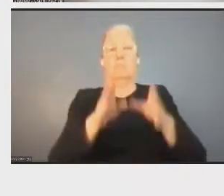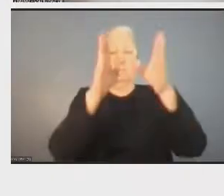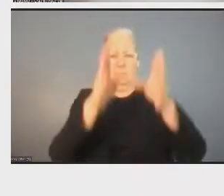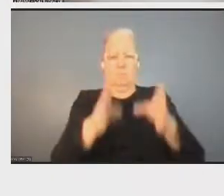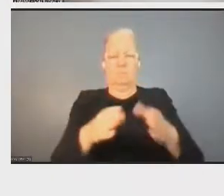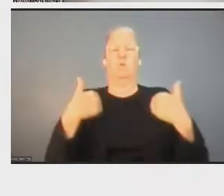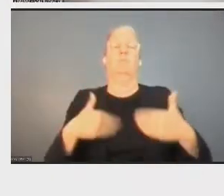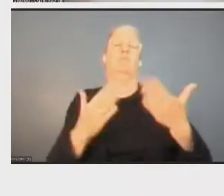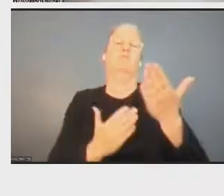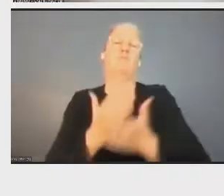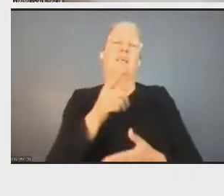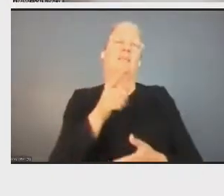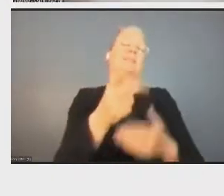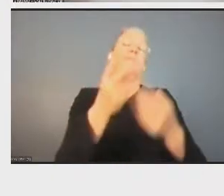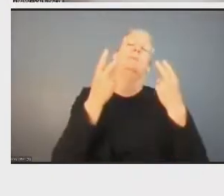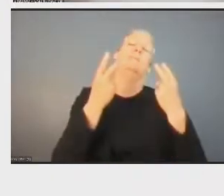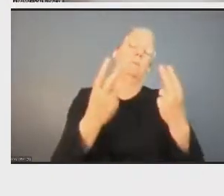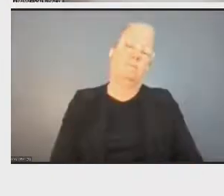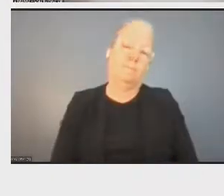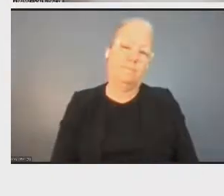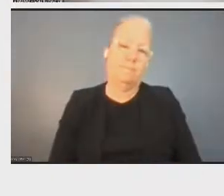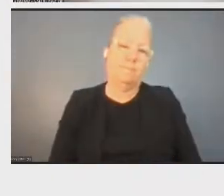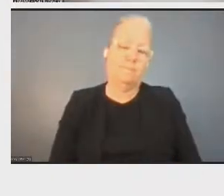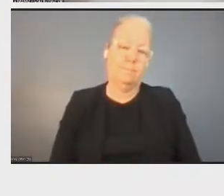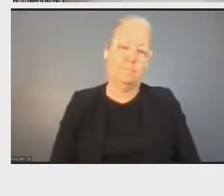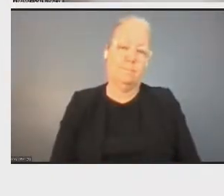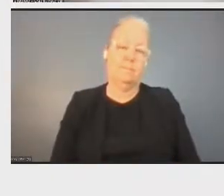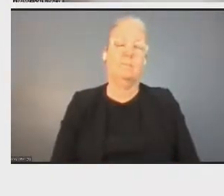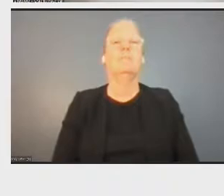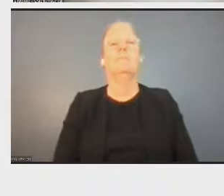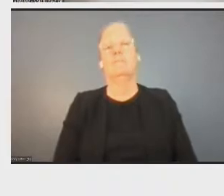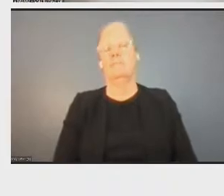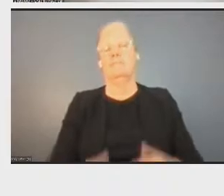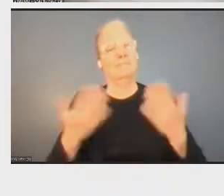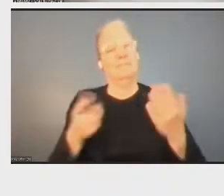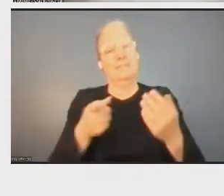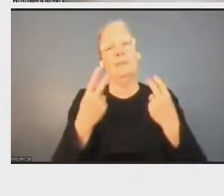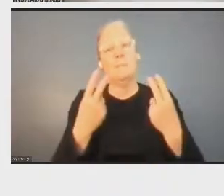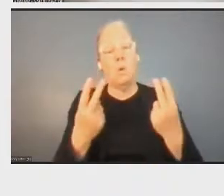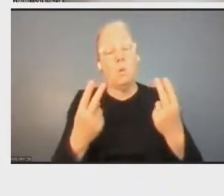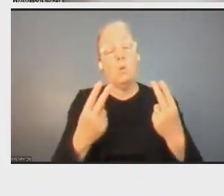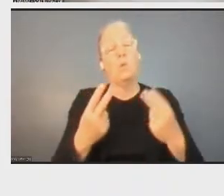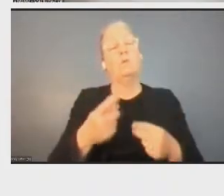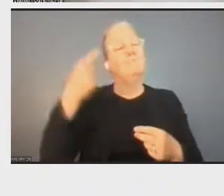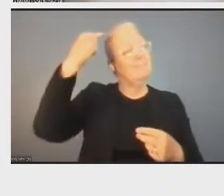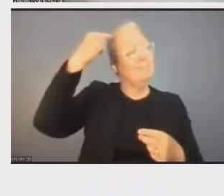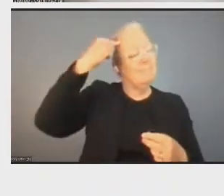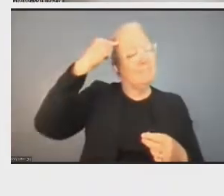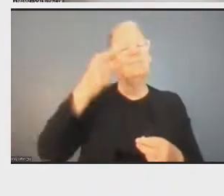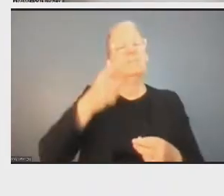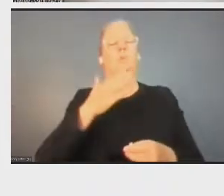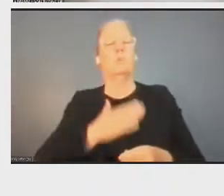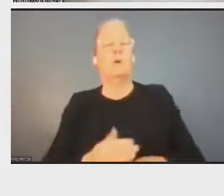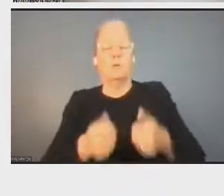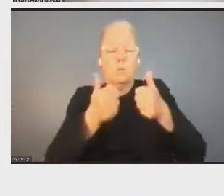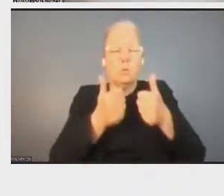the development agenda. To achieve this, it is necessary to design and implement innovative